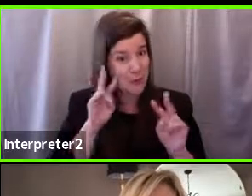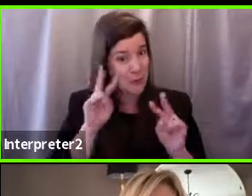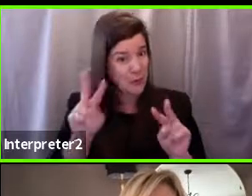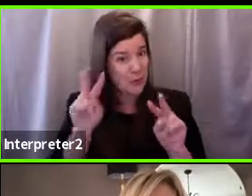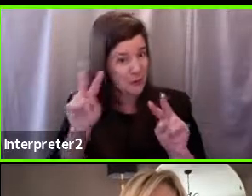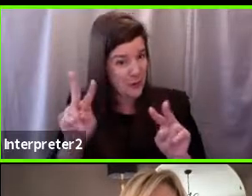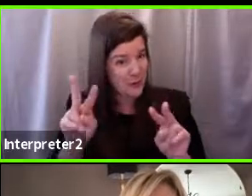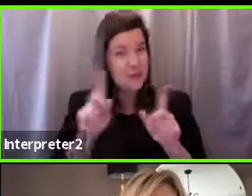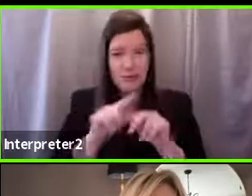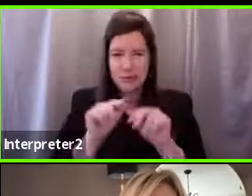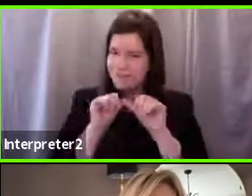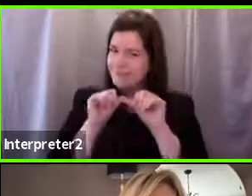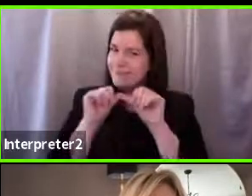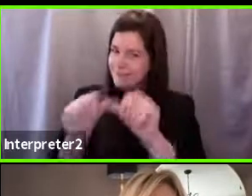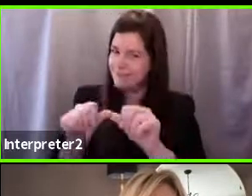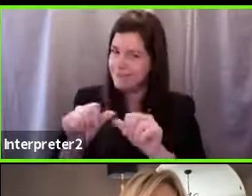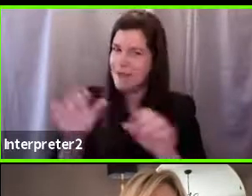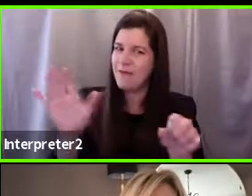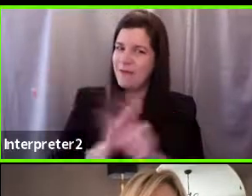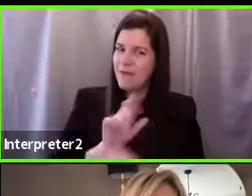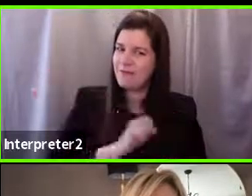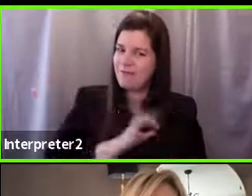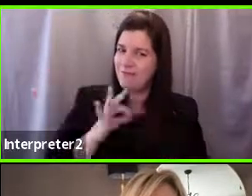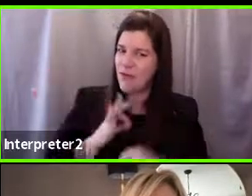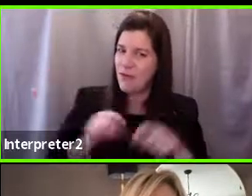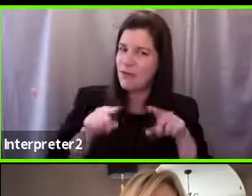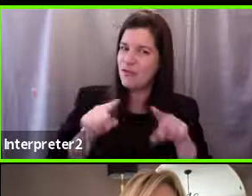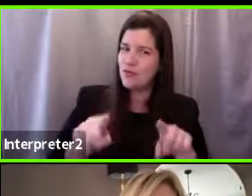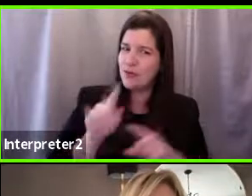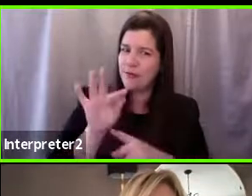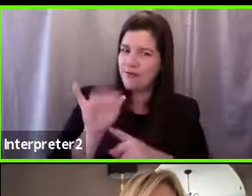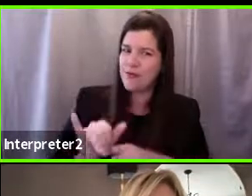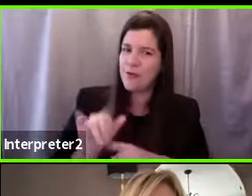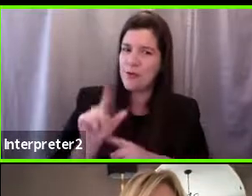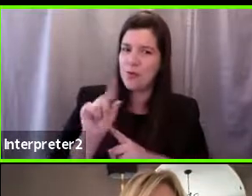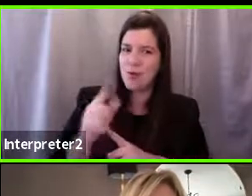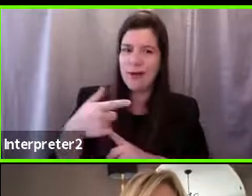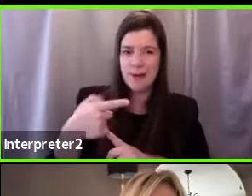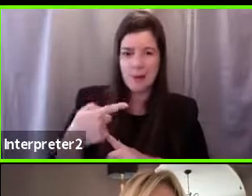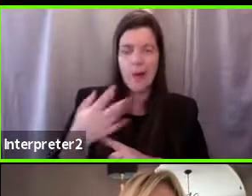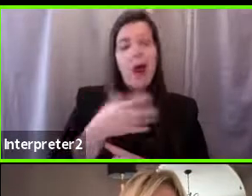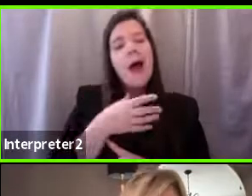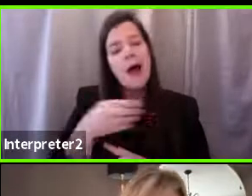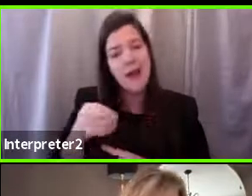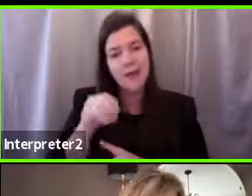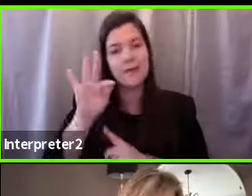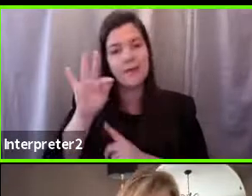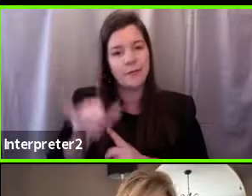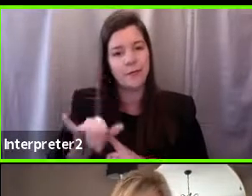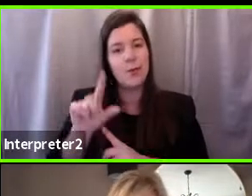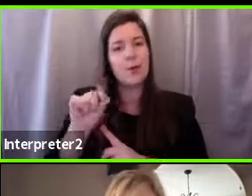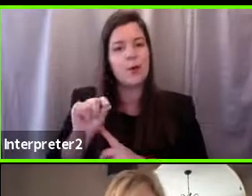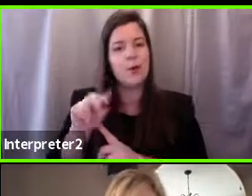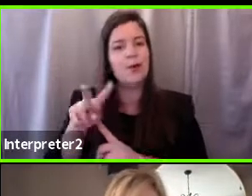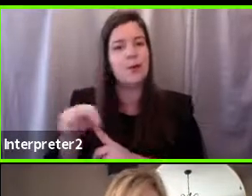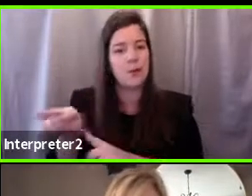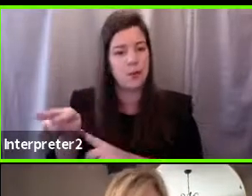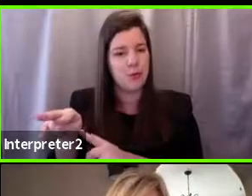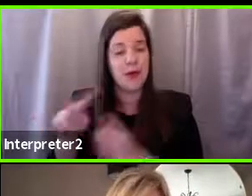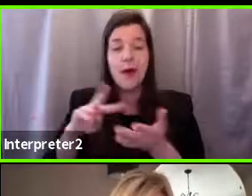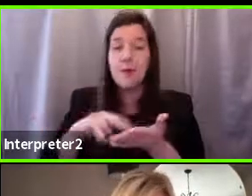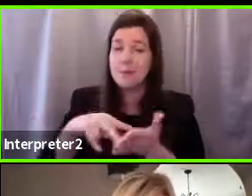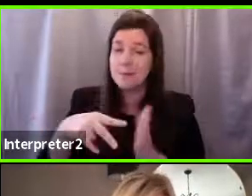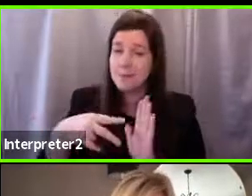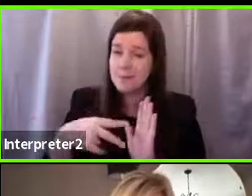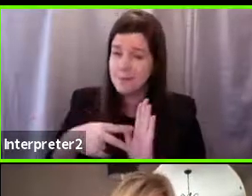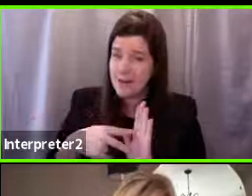that way during fiscal year 2021 as well as 2022. So therefore,